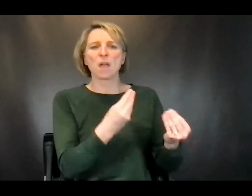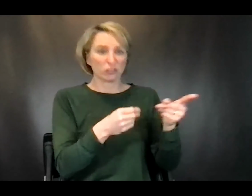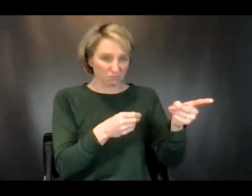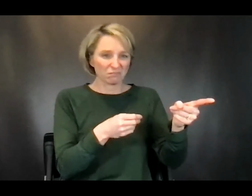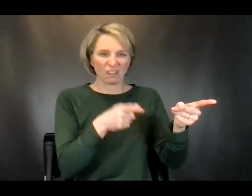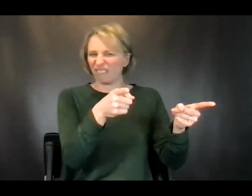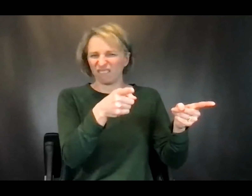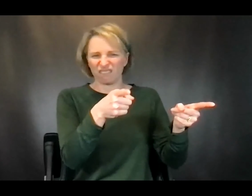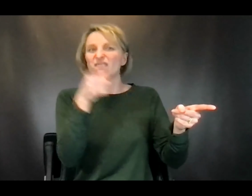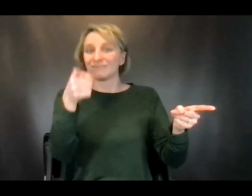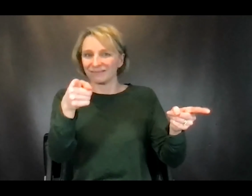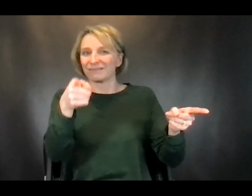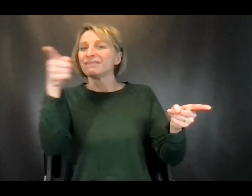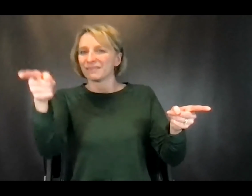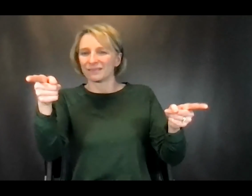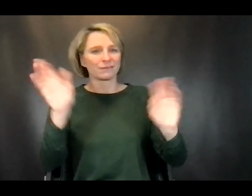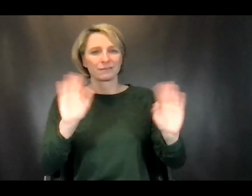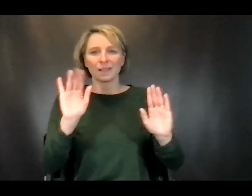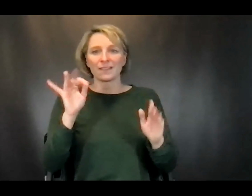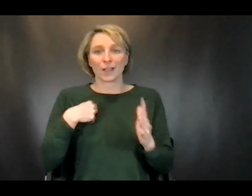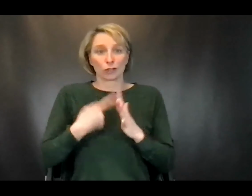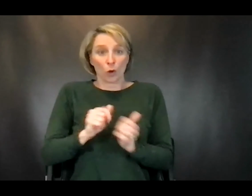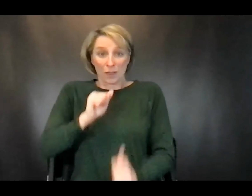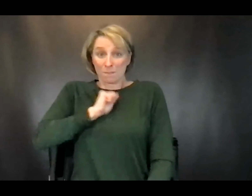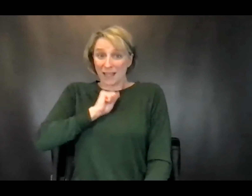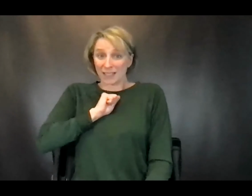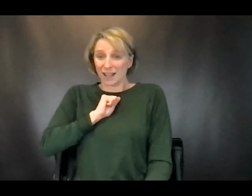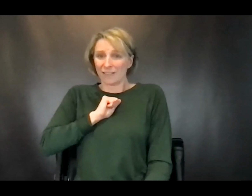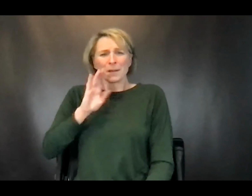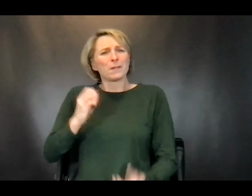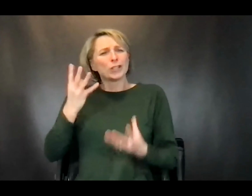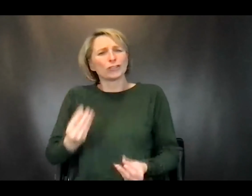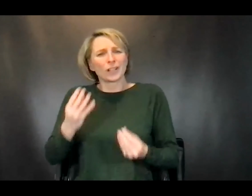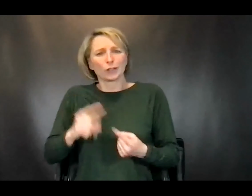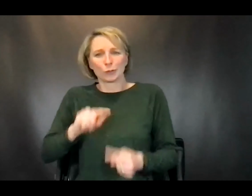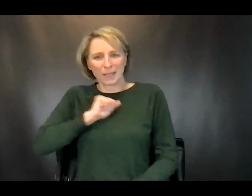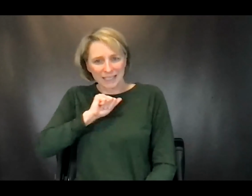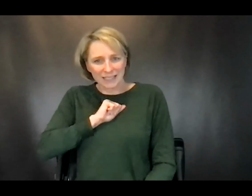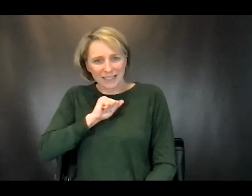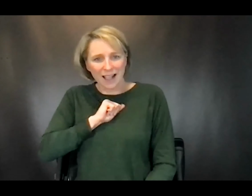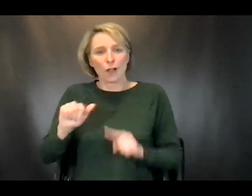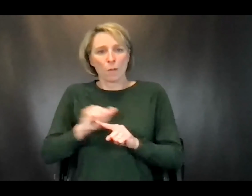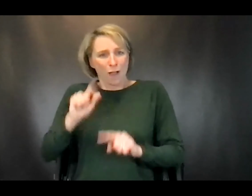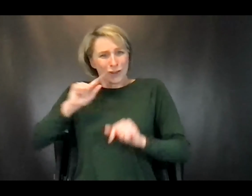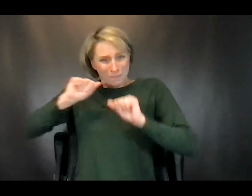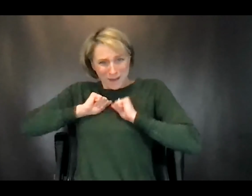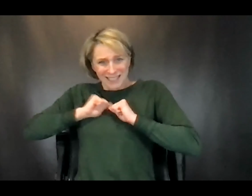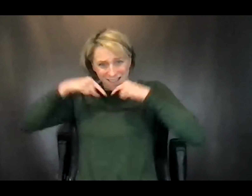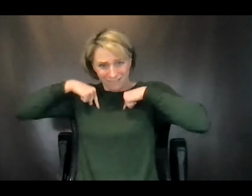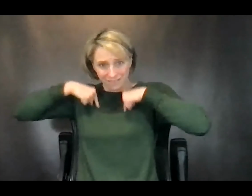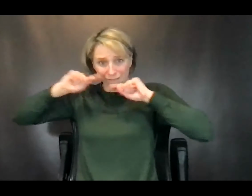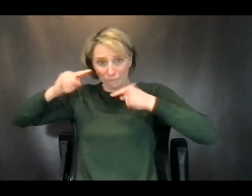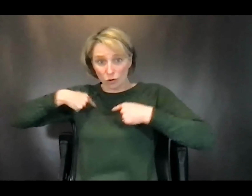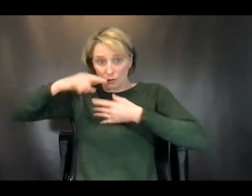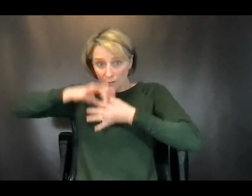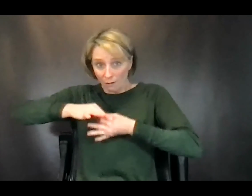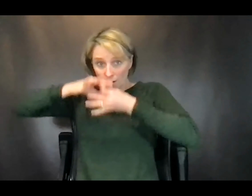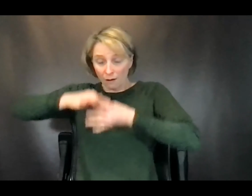If I start with giving it to myself, practicing it towards myself, then it is this completely